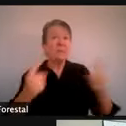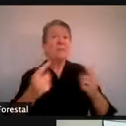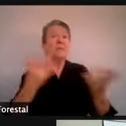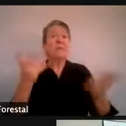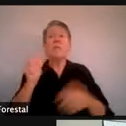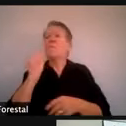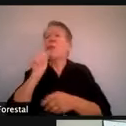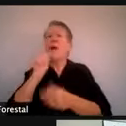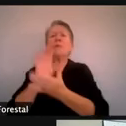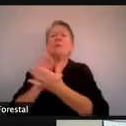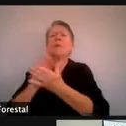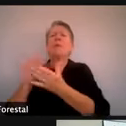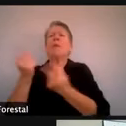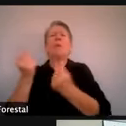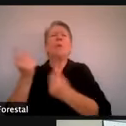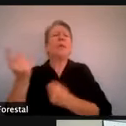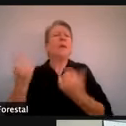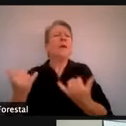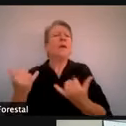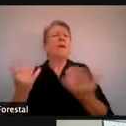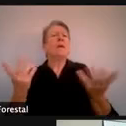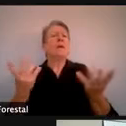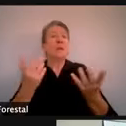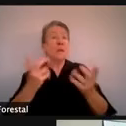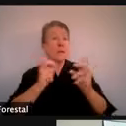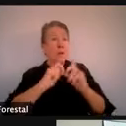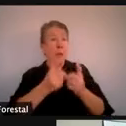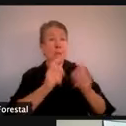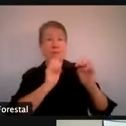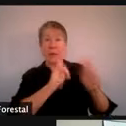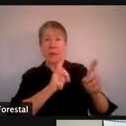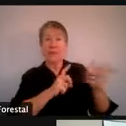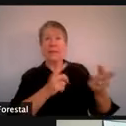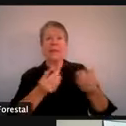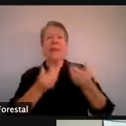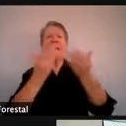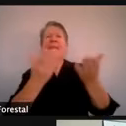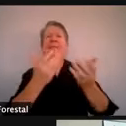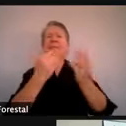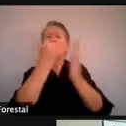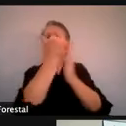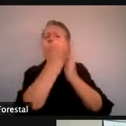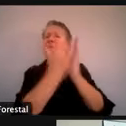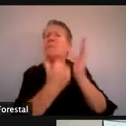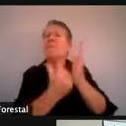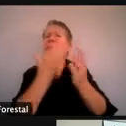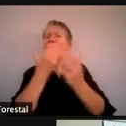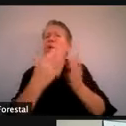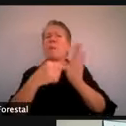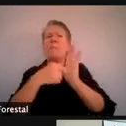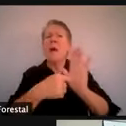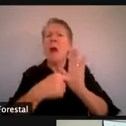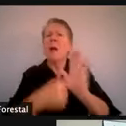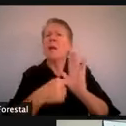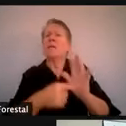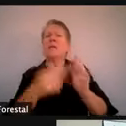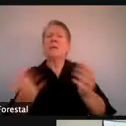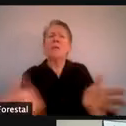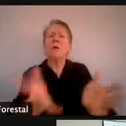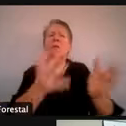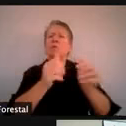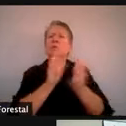DOE provided some sort of modeling for schools that are even all remote to try to get them back in person, in